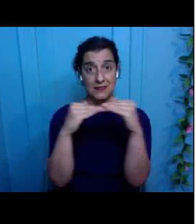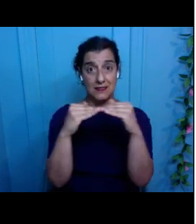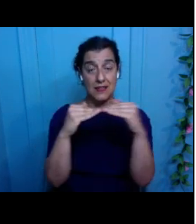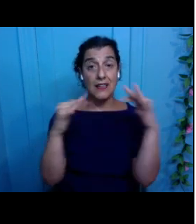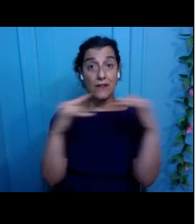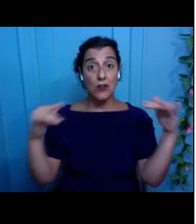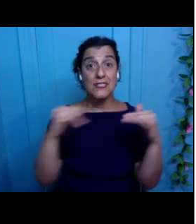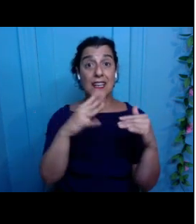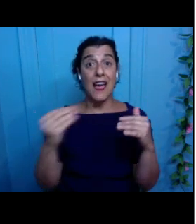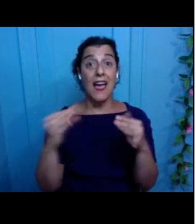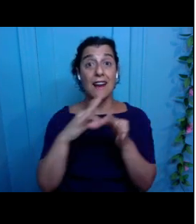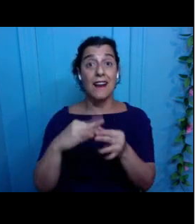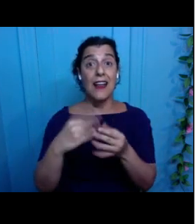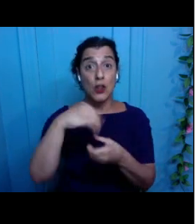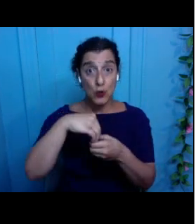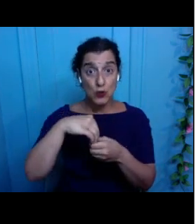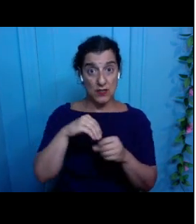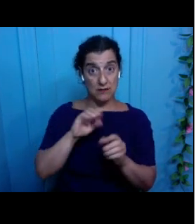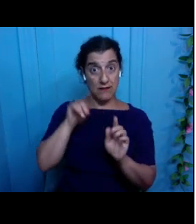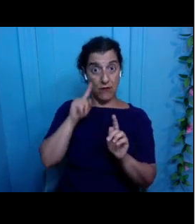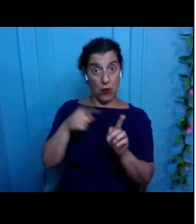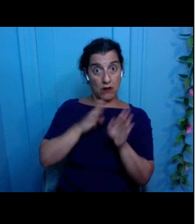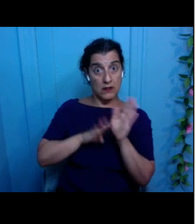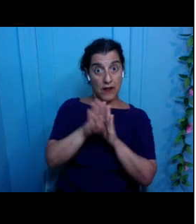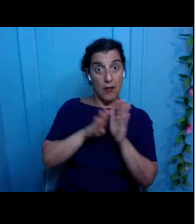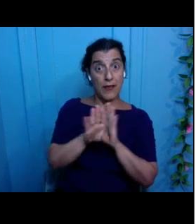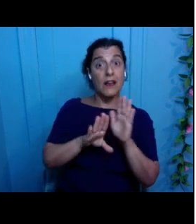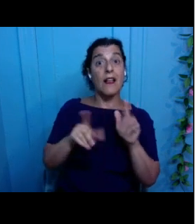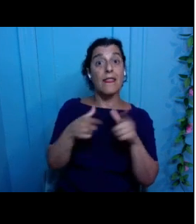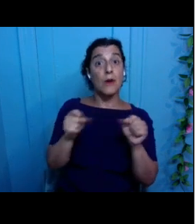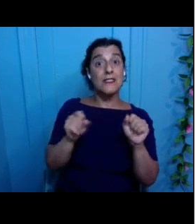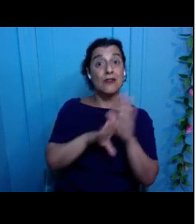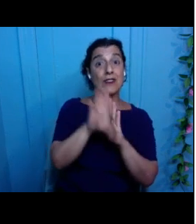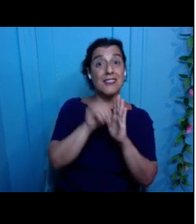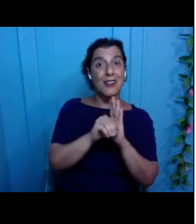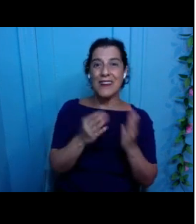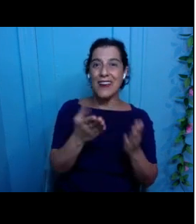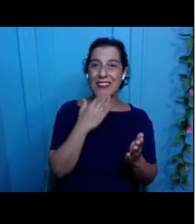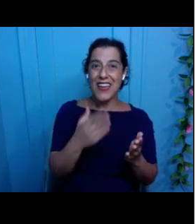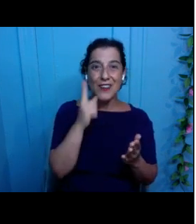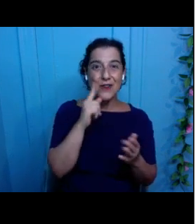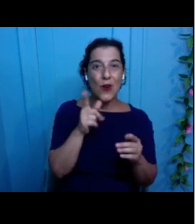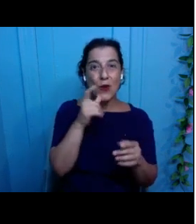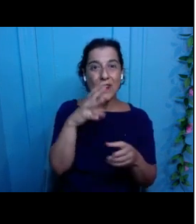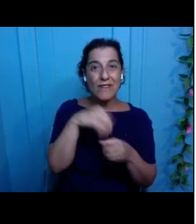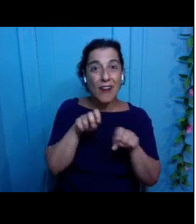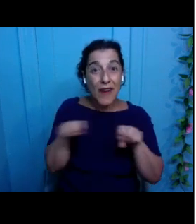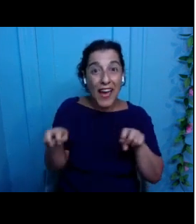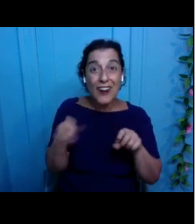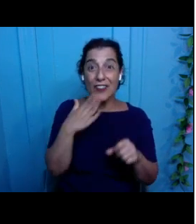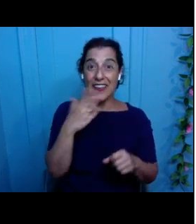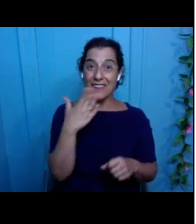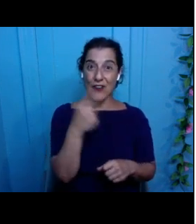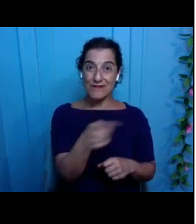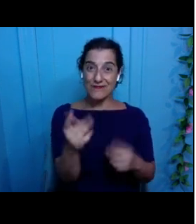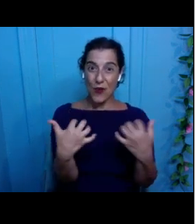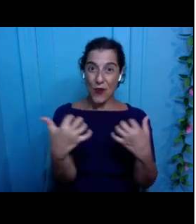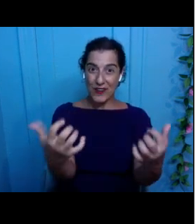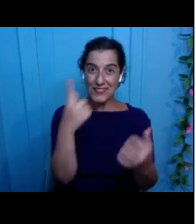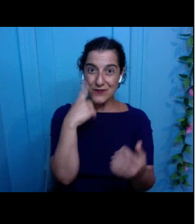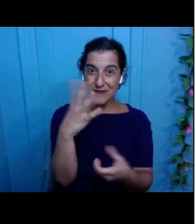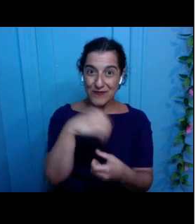curriculum. We're grateful to our panelists for taking the time to participate, and again to you for being here. I'd like to take just a